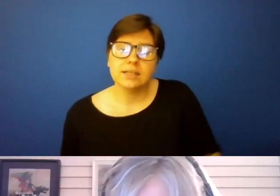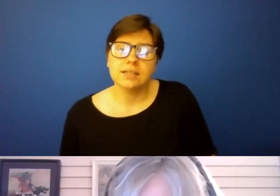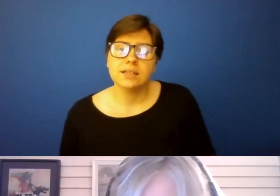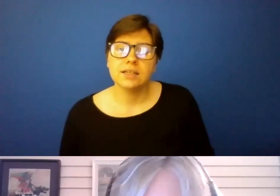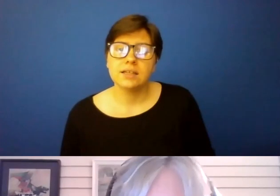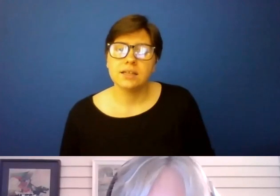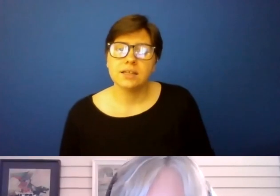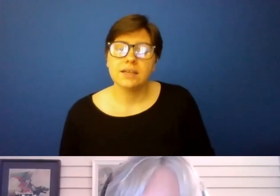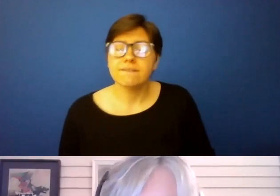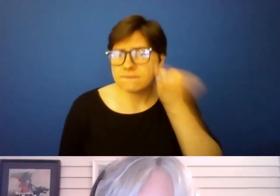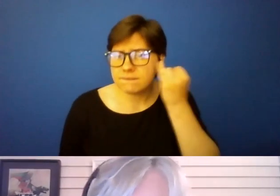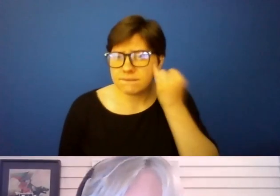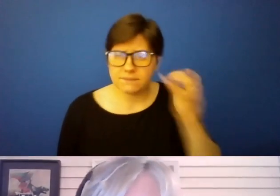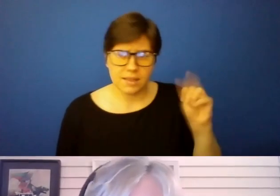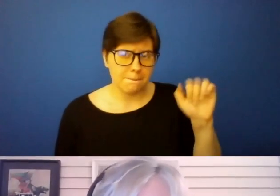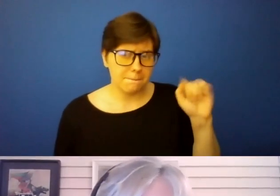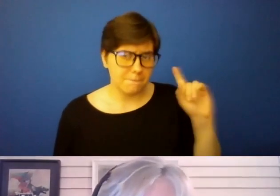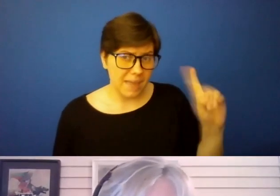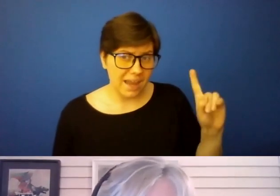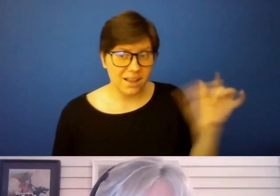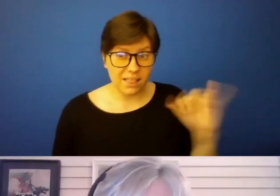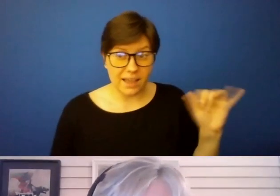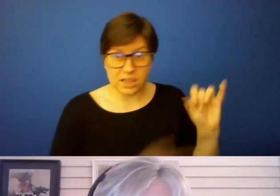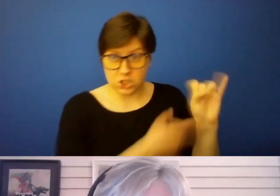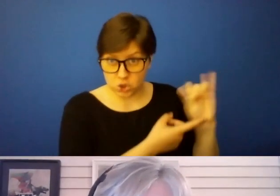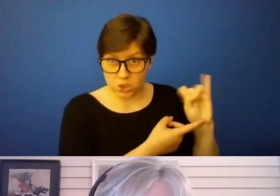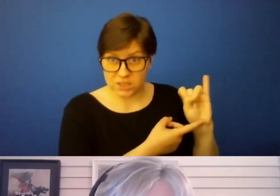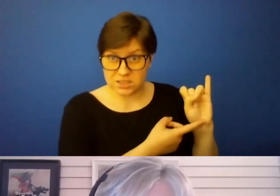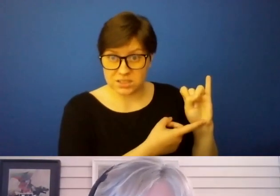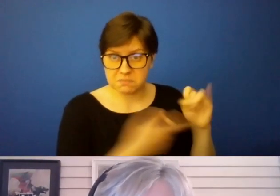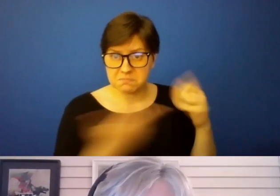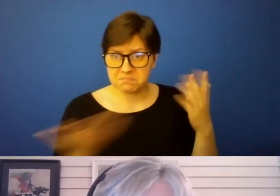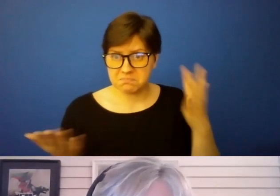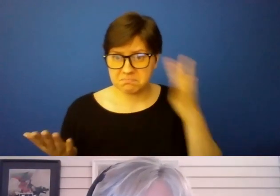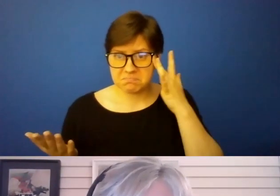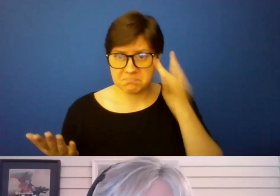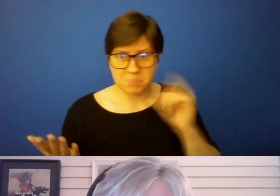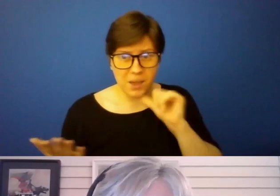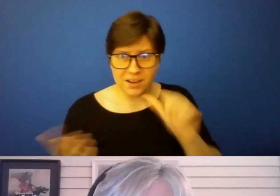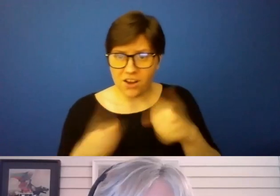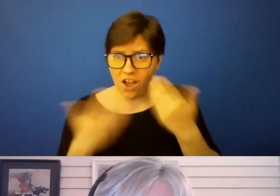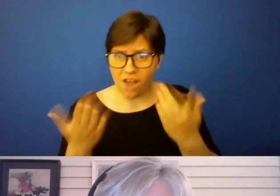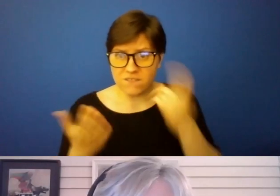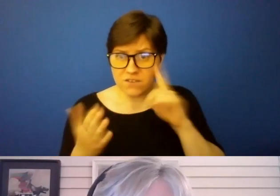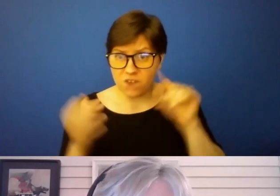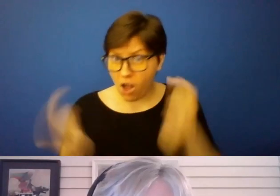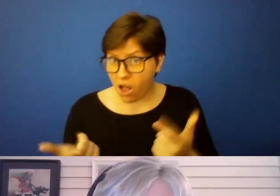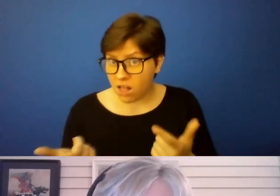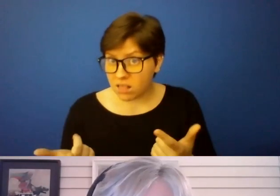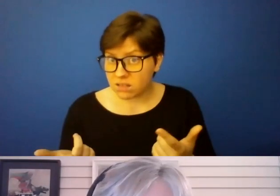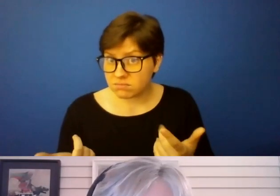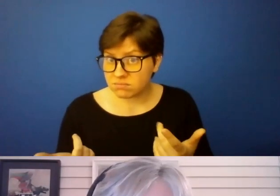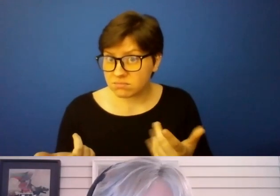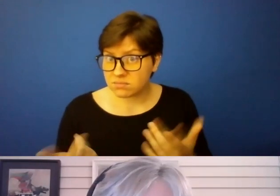if MAID is like an insurance policy, then why not offer it to everyone?